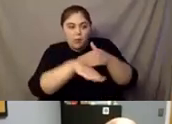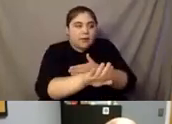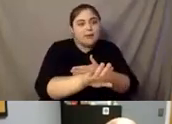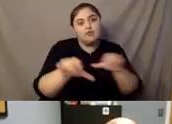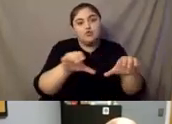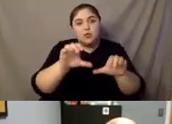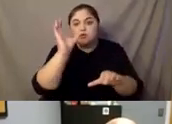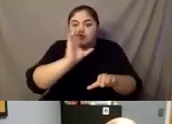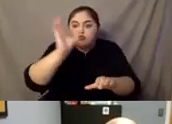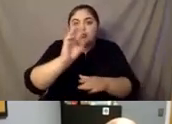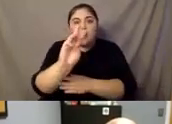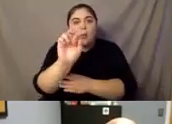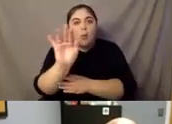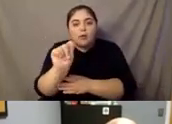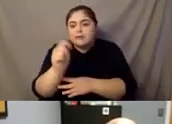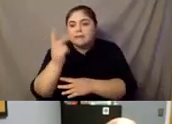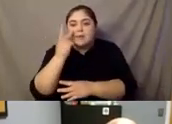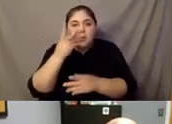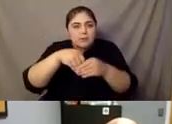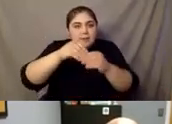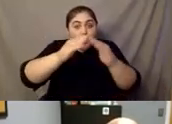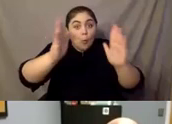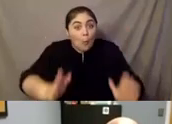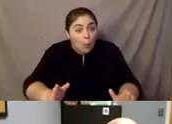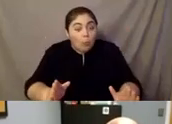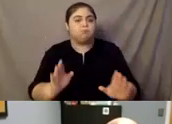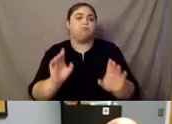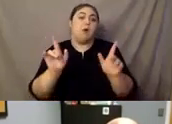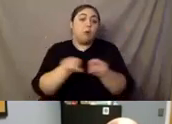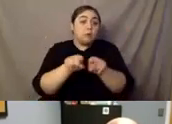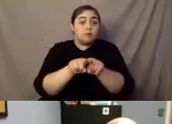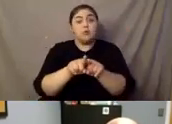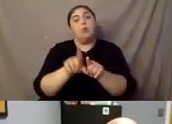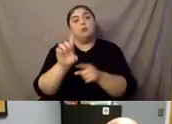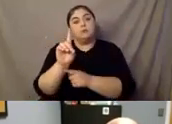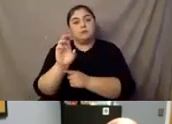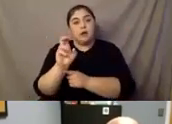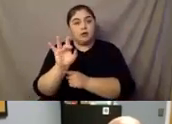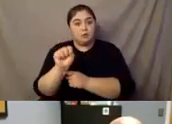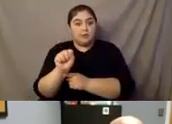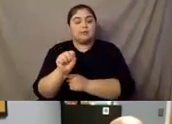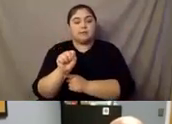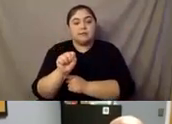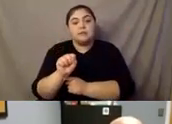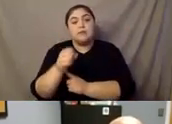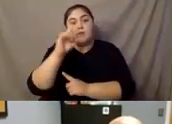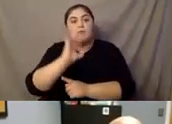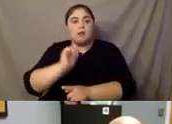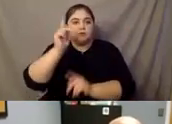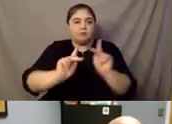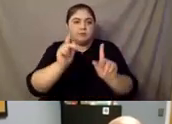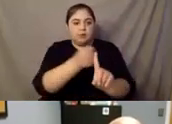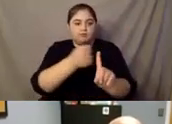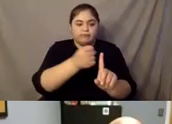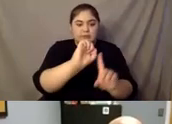taking, looking around at what's in the home. And then there's documents and whatnot, particularly in elder abuse cases. We want to